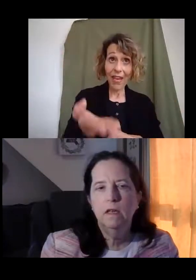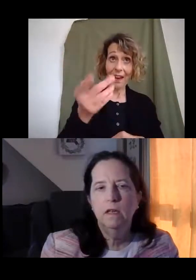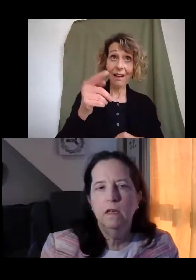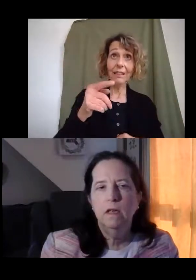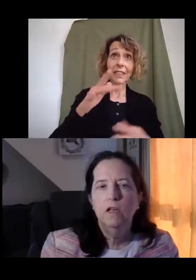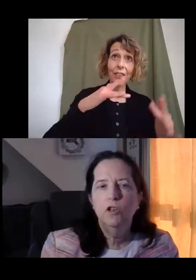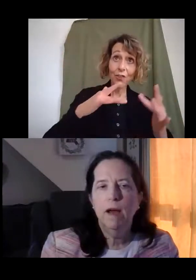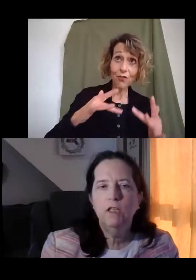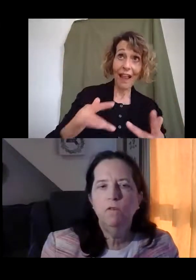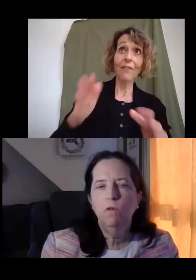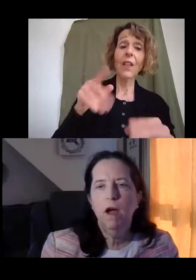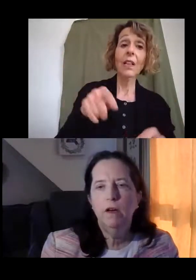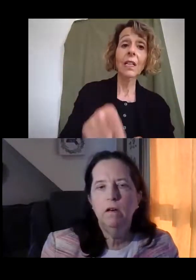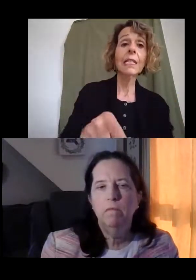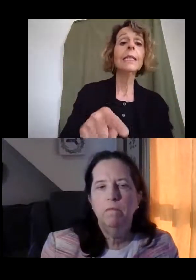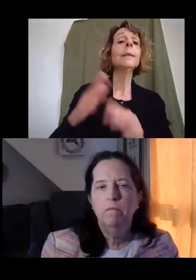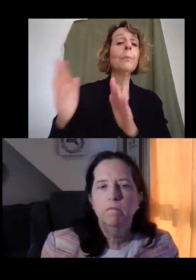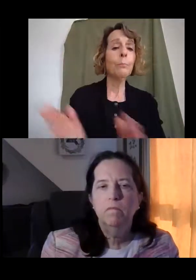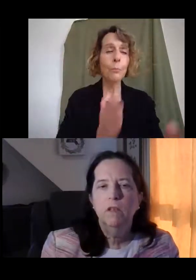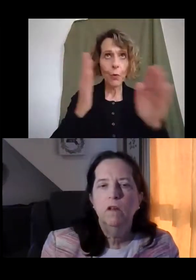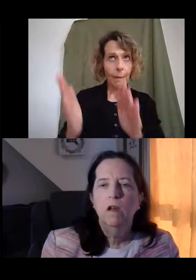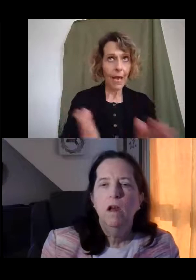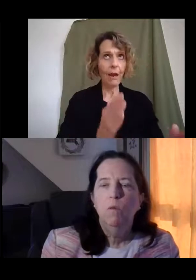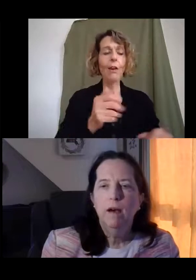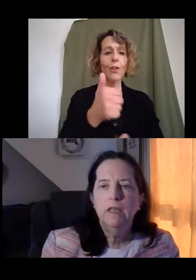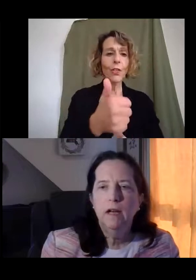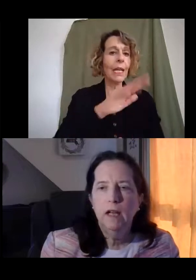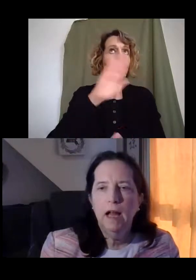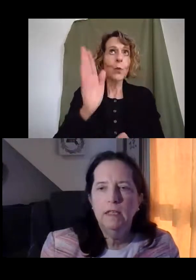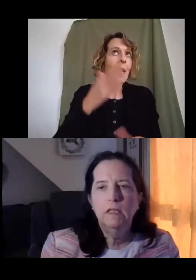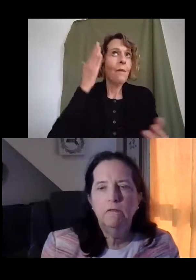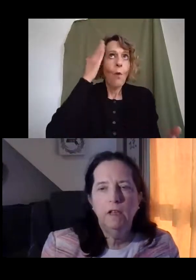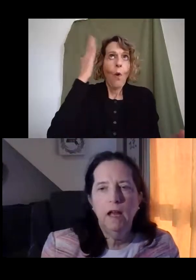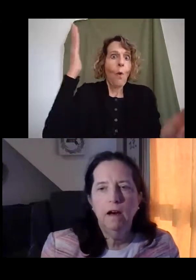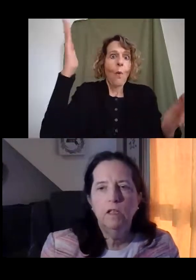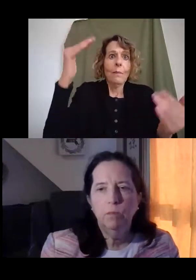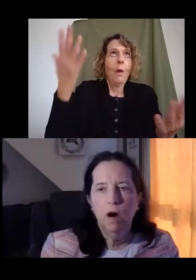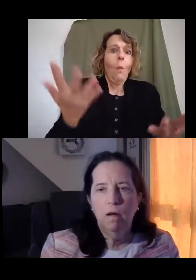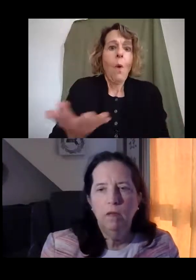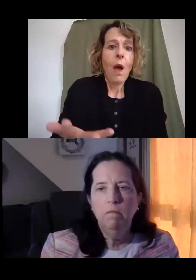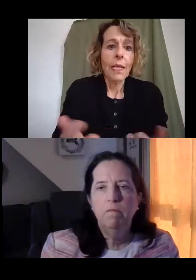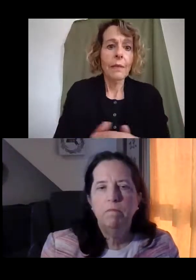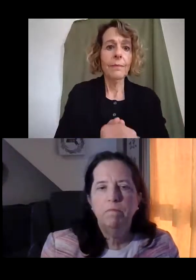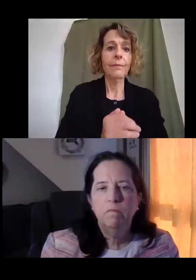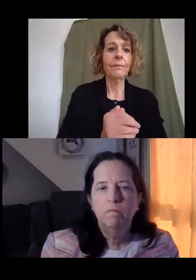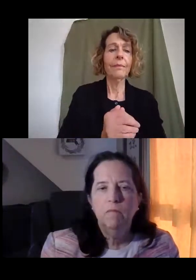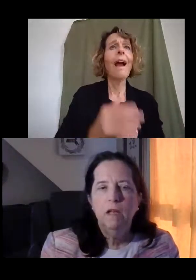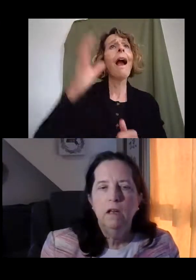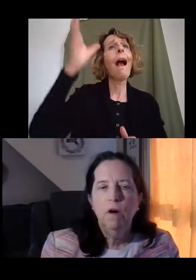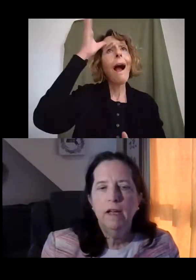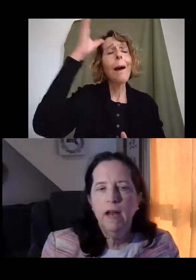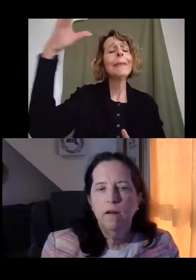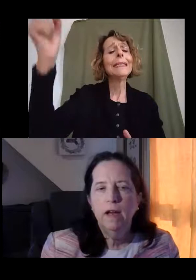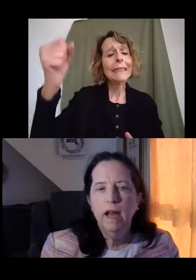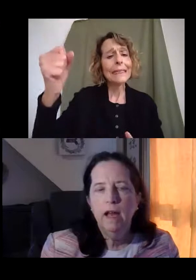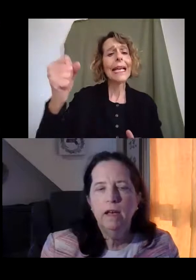sense, dress for the weather, wear sunglasses if glare is a problem. You